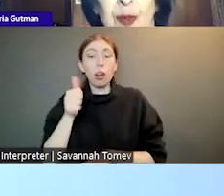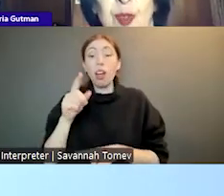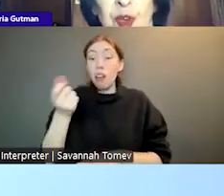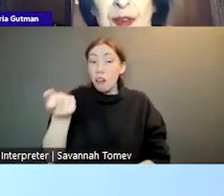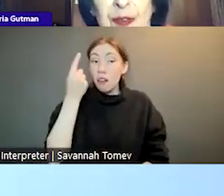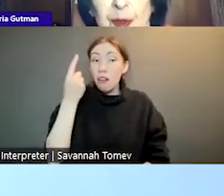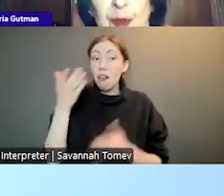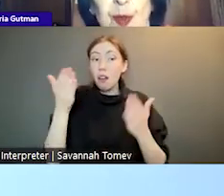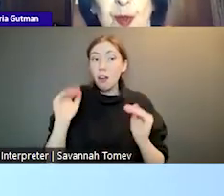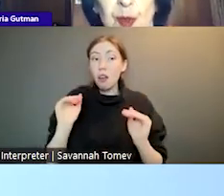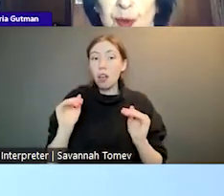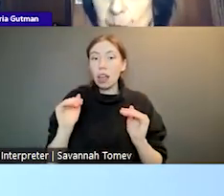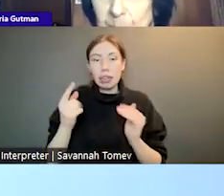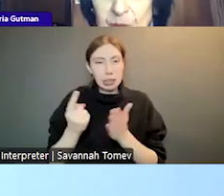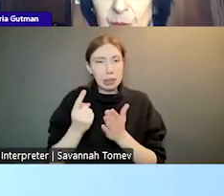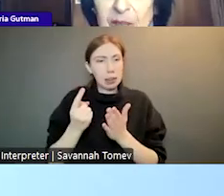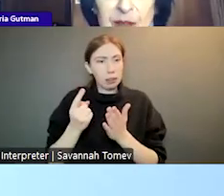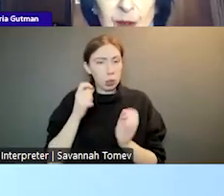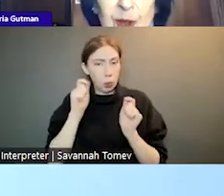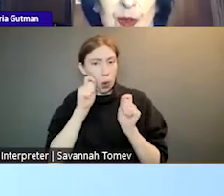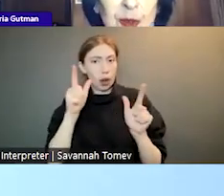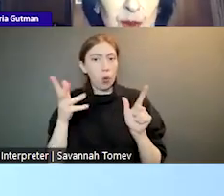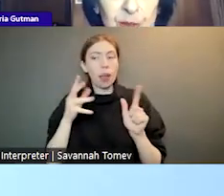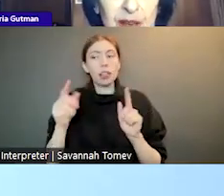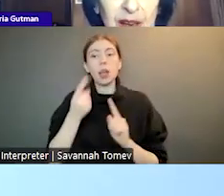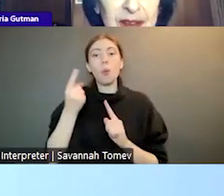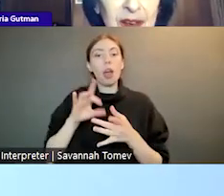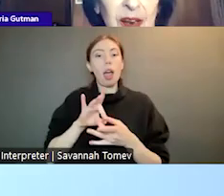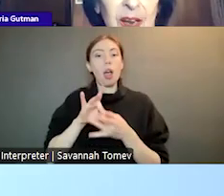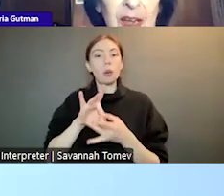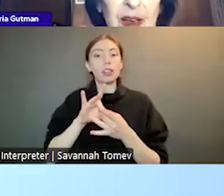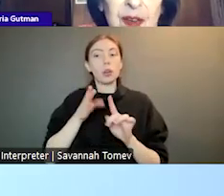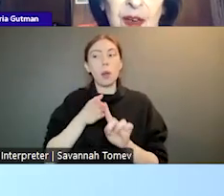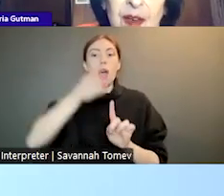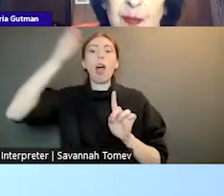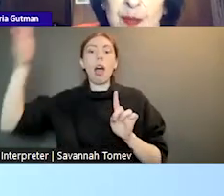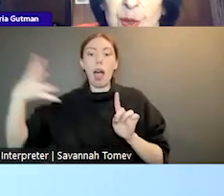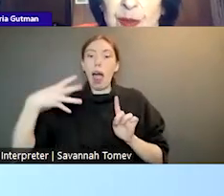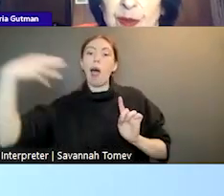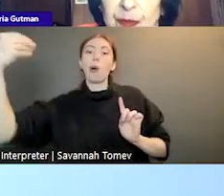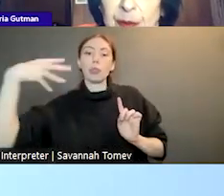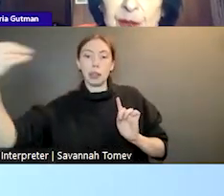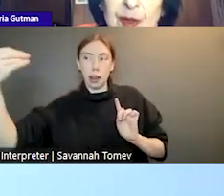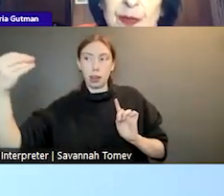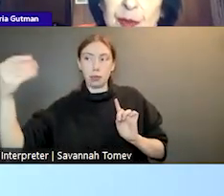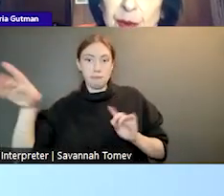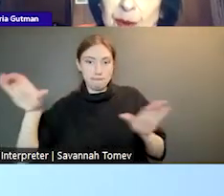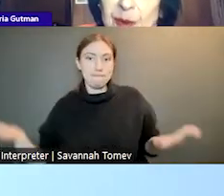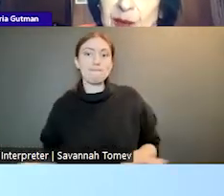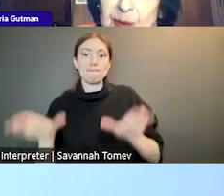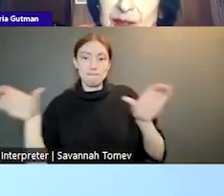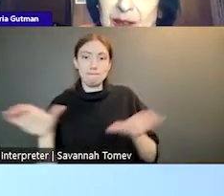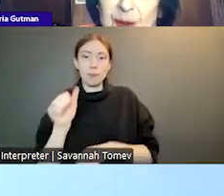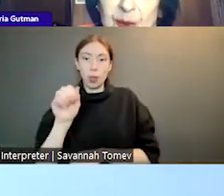was outside of the usual groups and relationships that we look at. And I'll have more information for